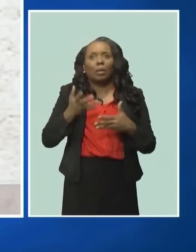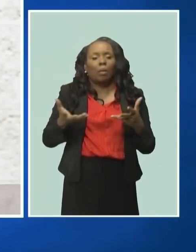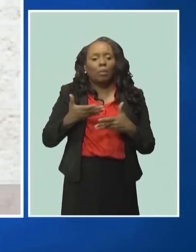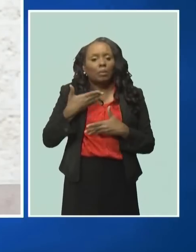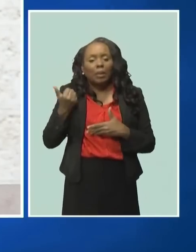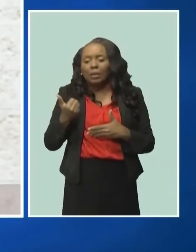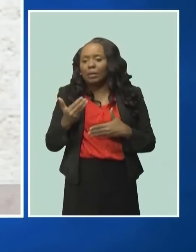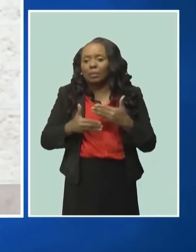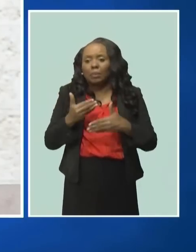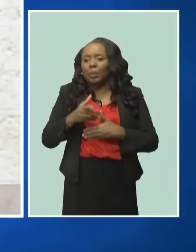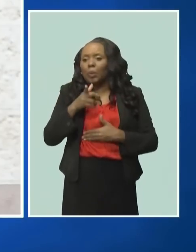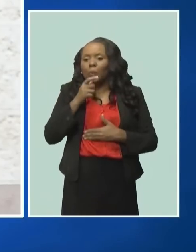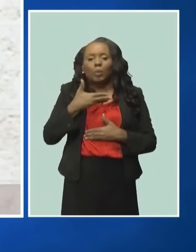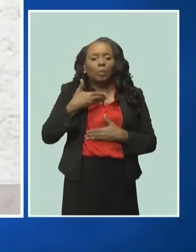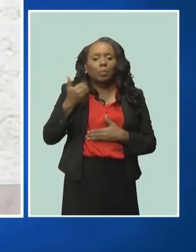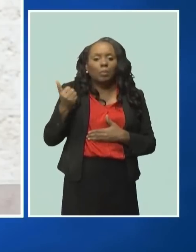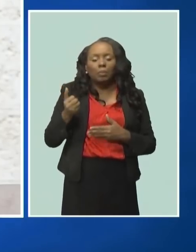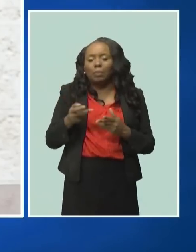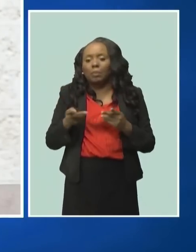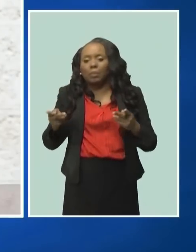and who are the players.